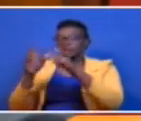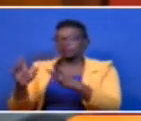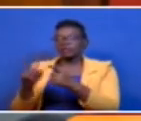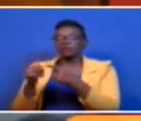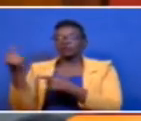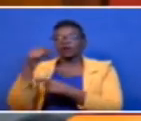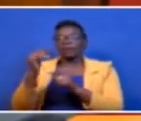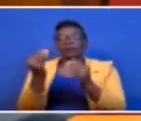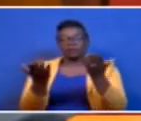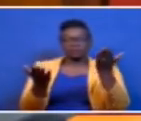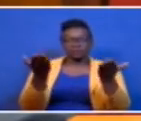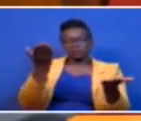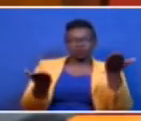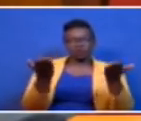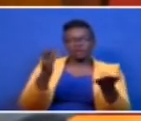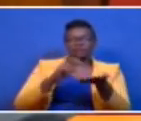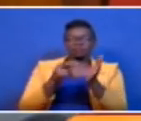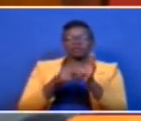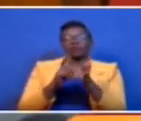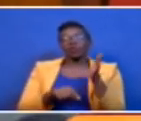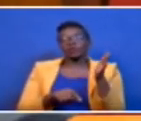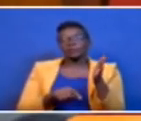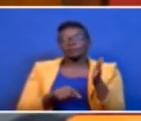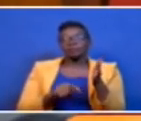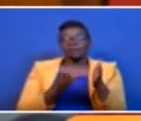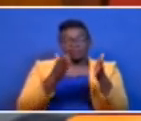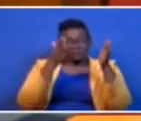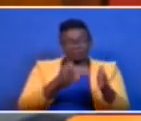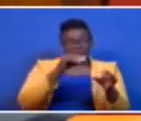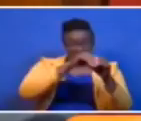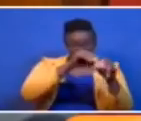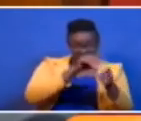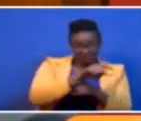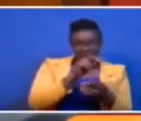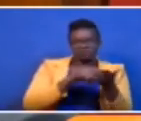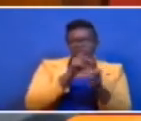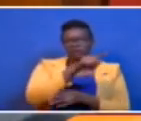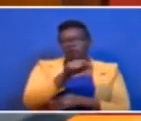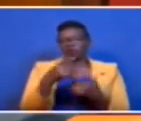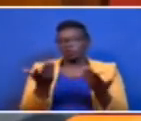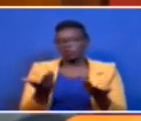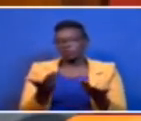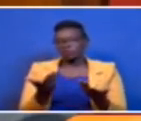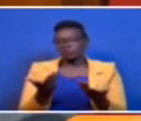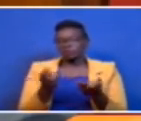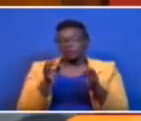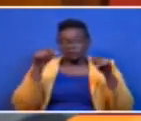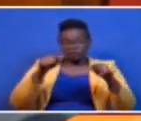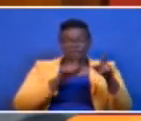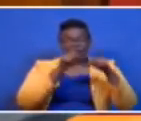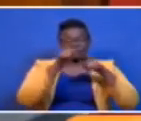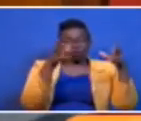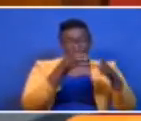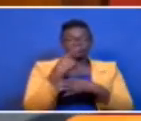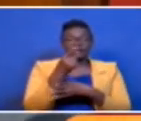that situation, then what you're saying is that the person who is investing is doing the wrong thing. If today Safaricom said